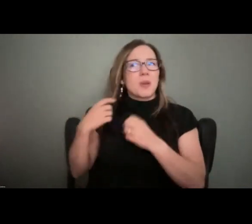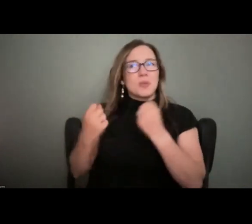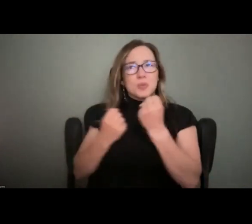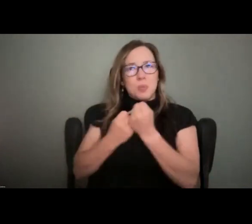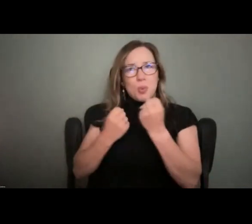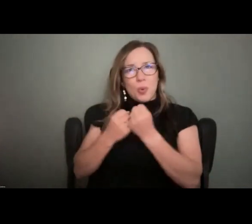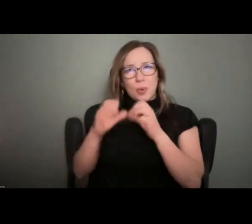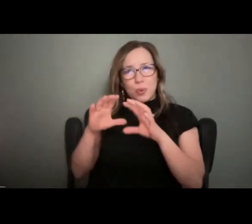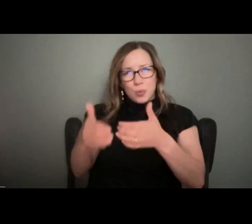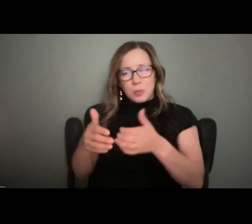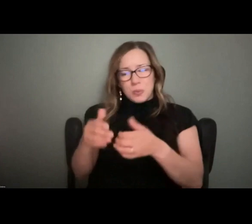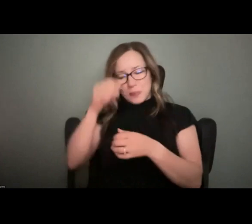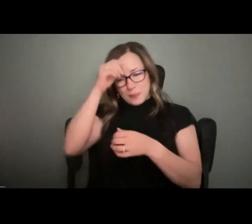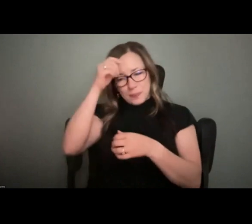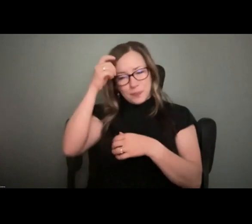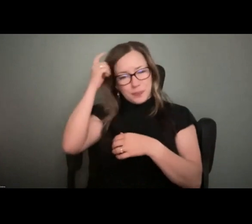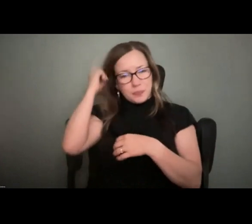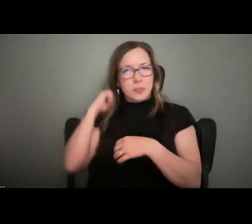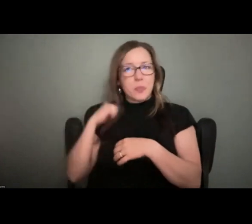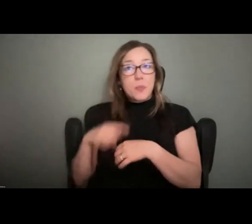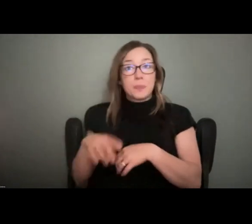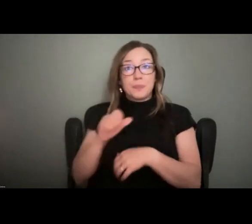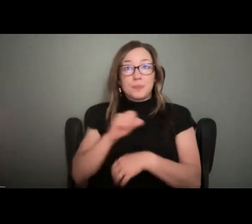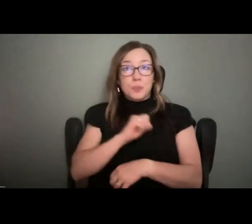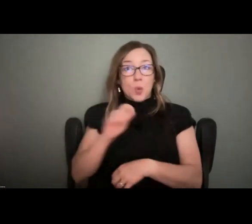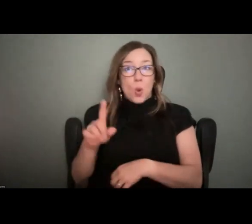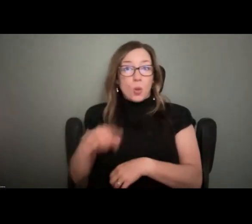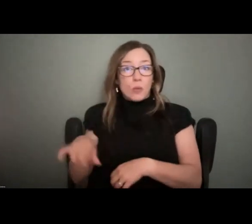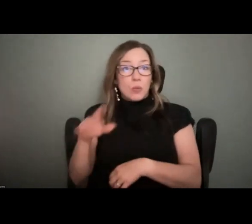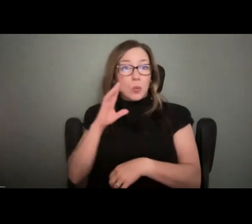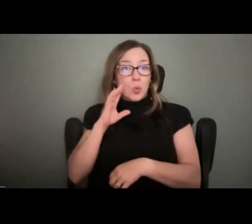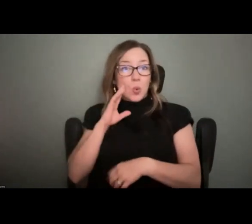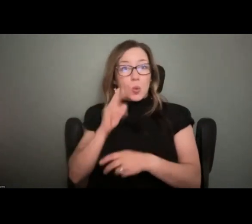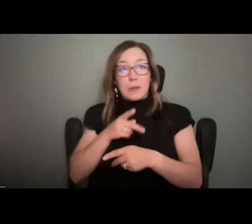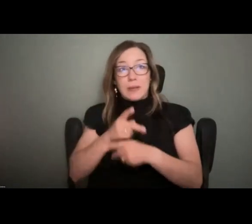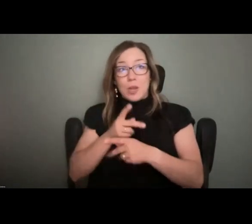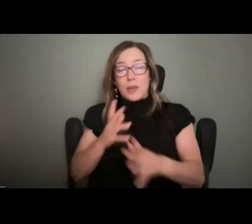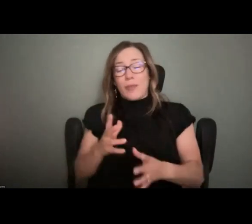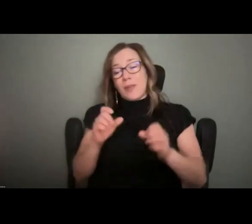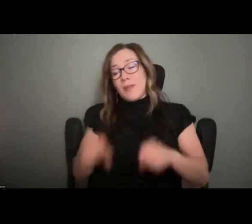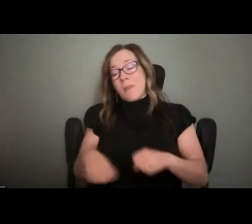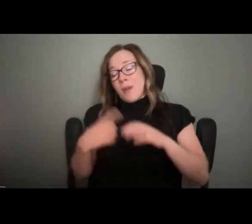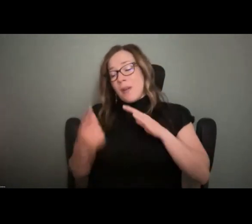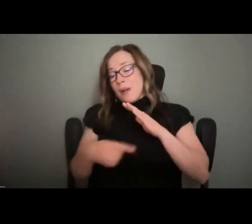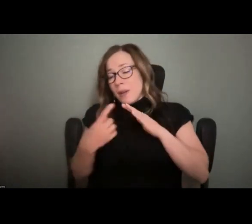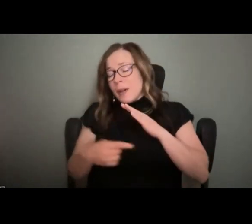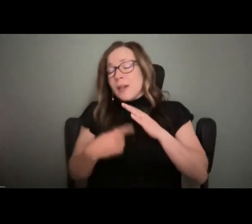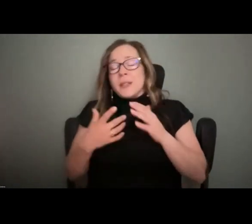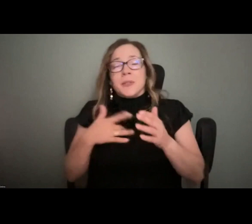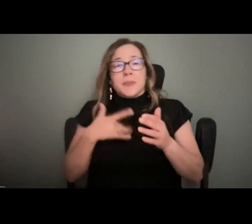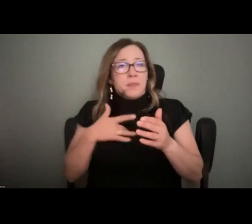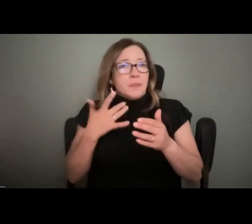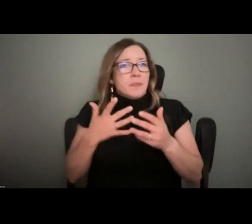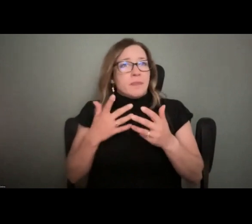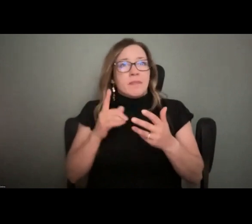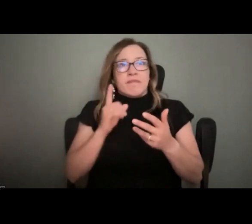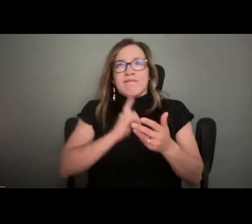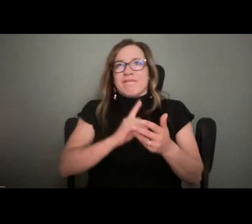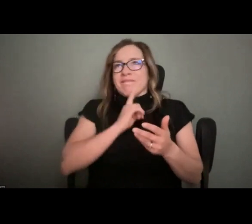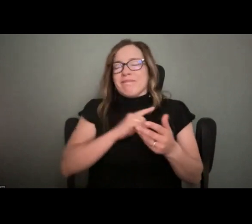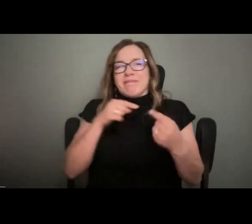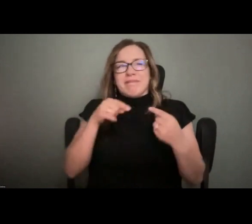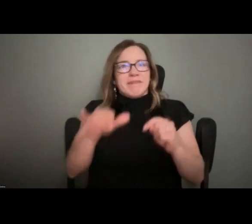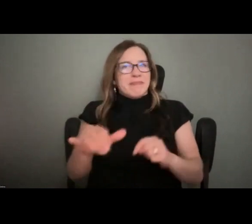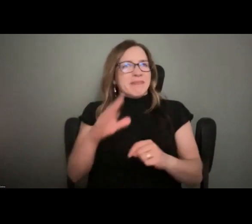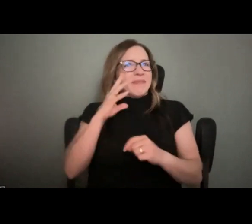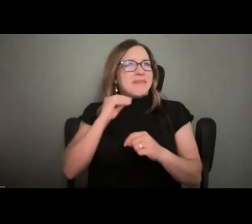example. As you all know, I'm sure caregiving is isolating, and people can feel so very much alone in that